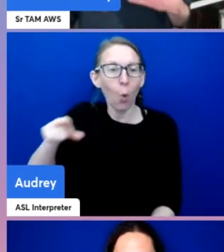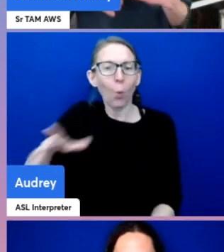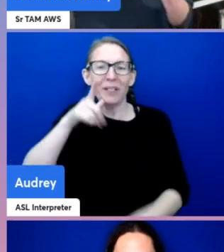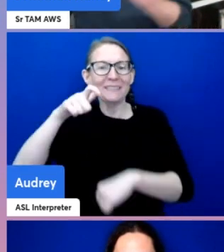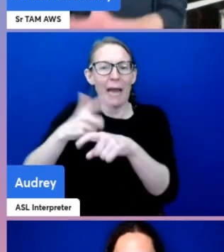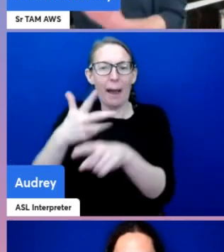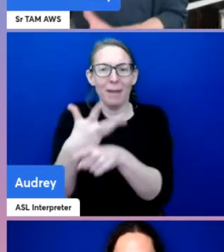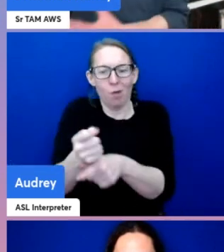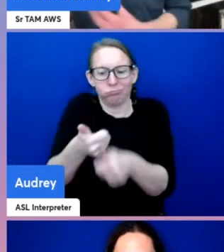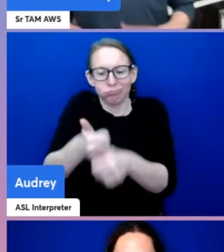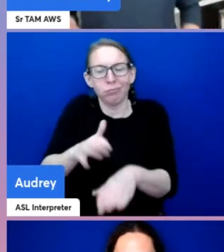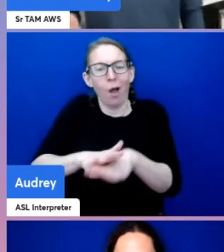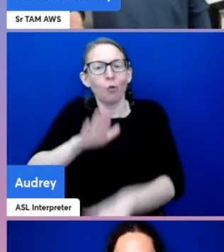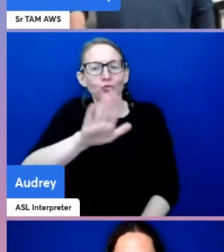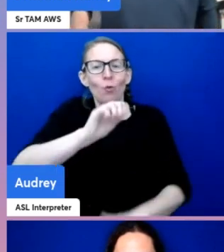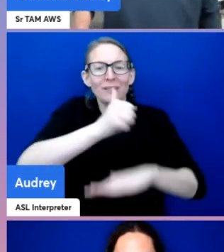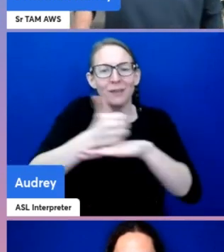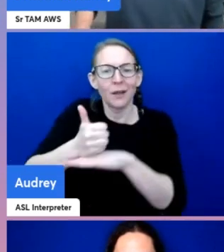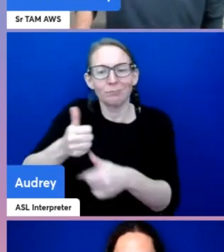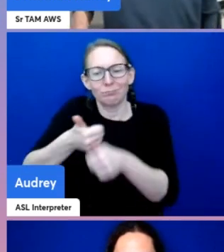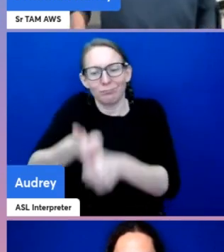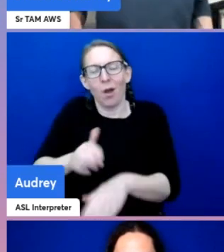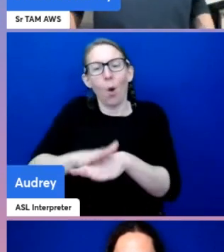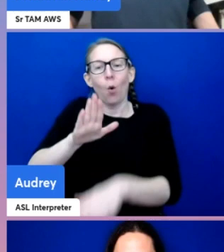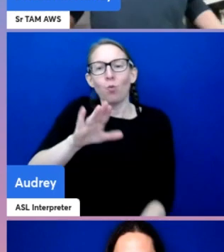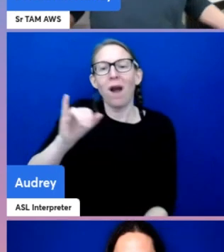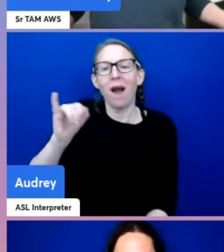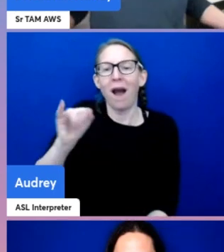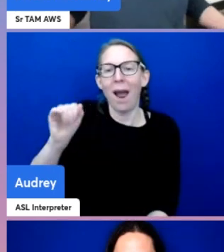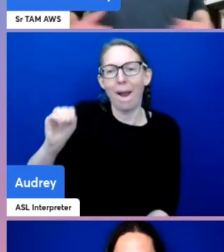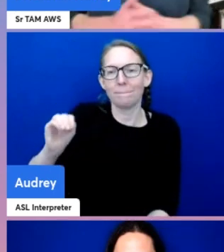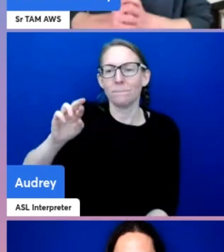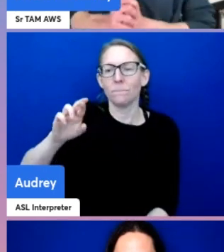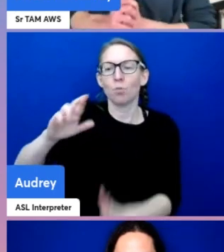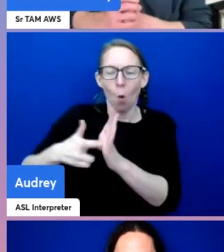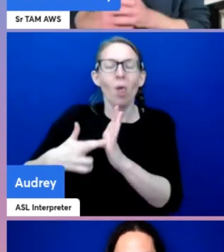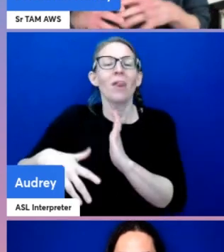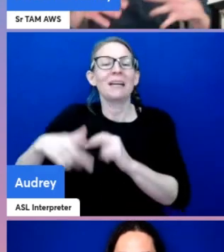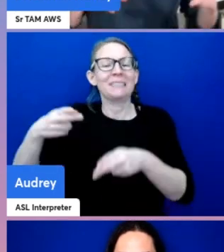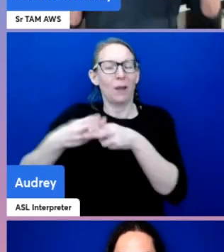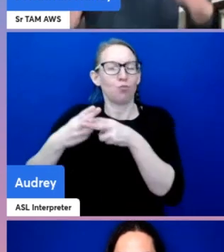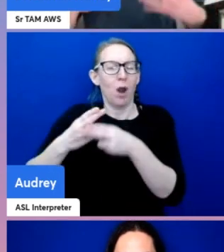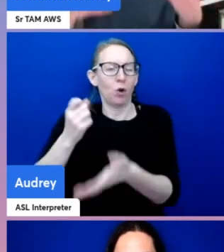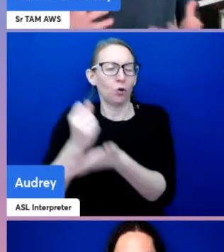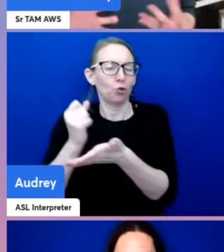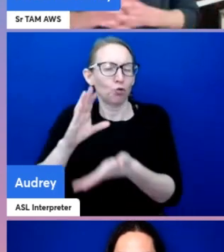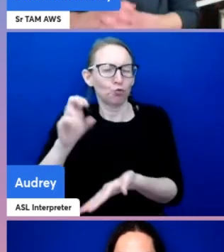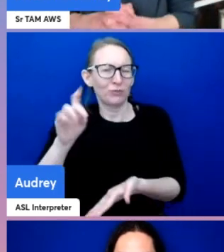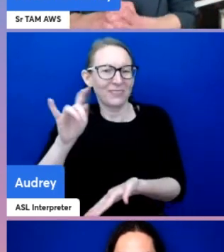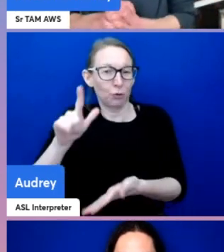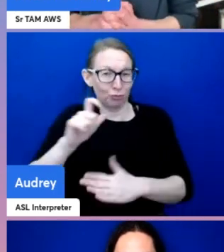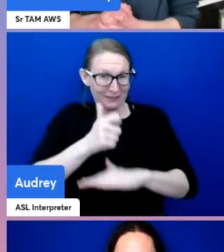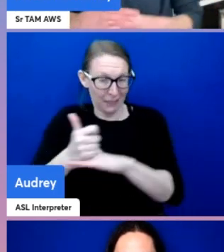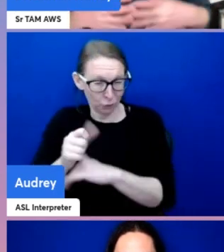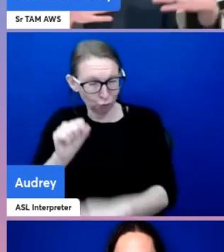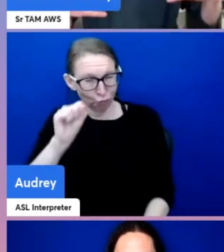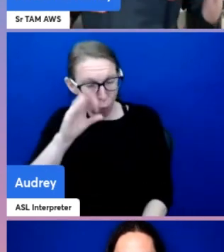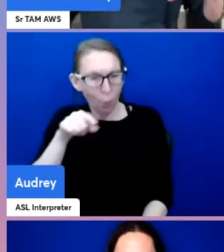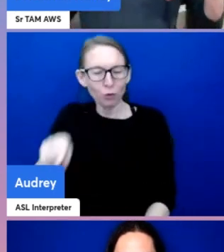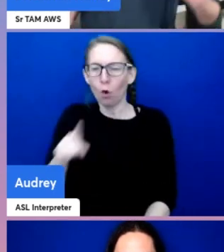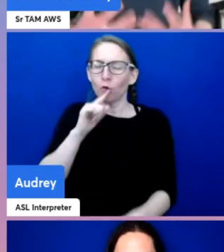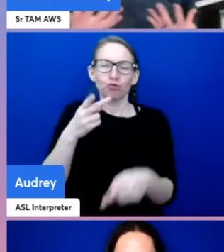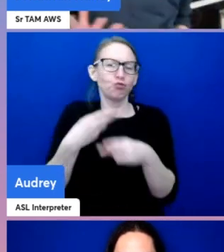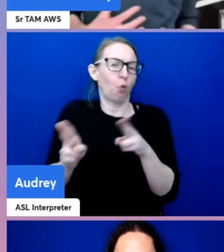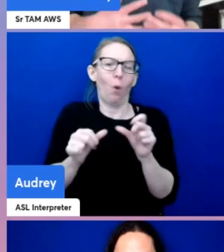of your IAM role temporary credential settings. So at best, these are short-lived,